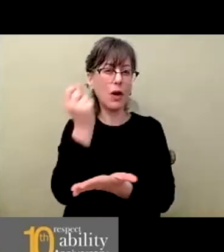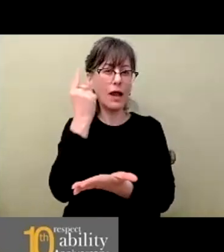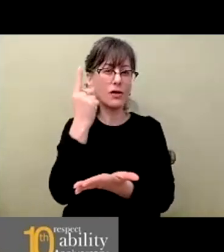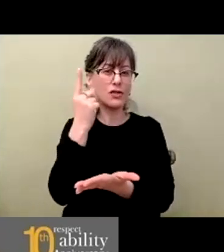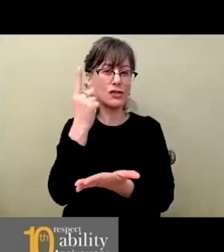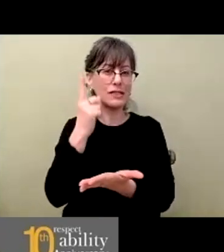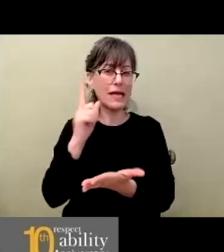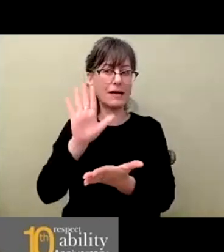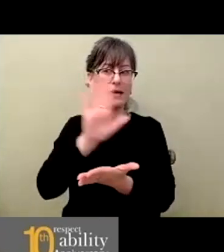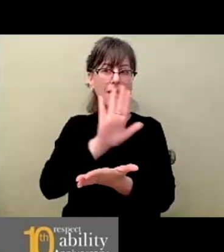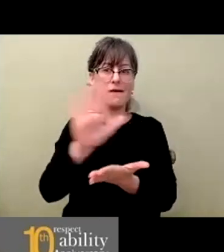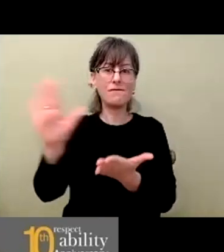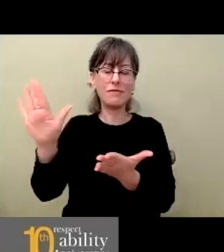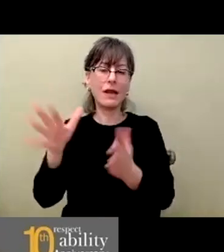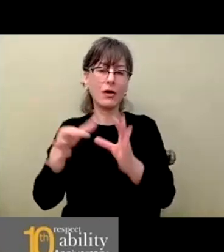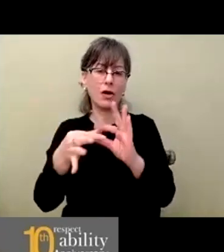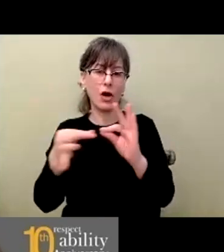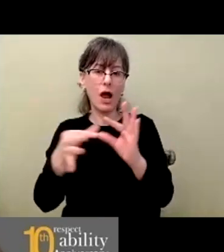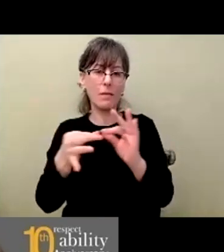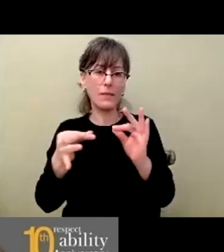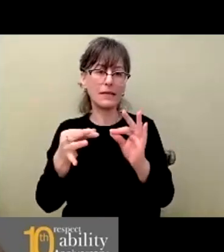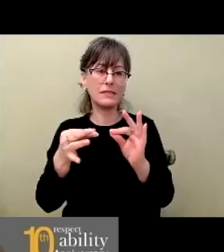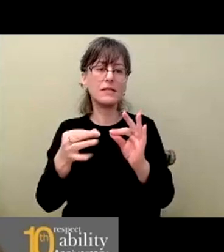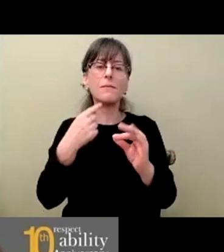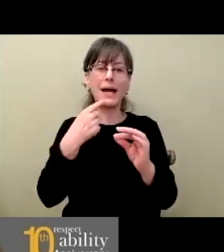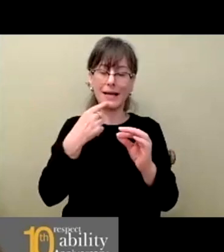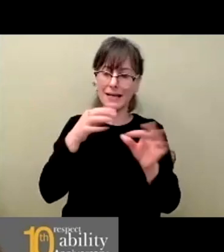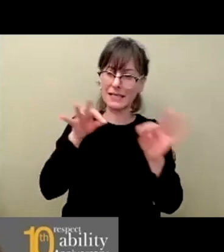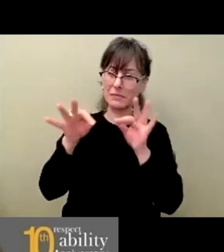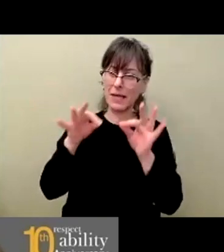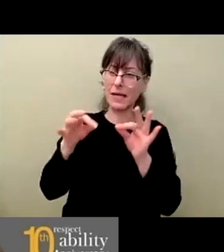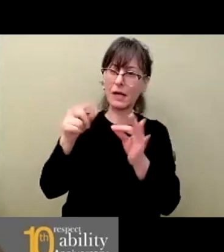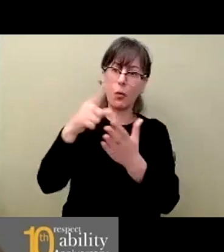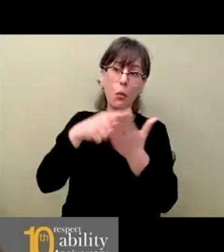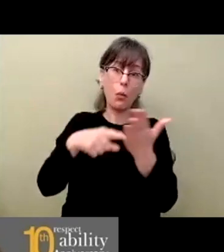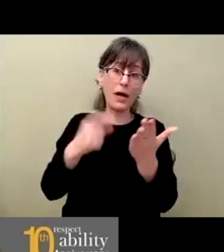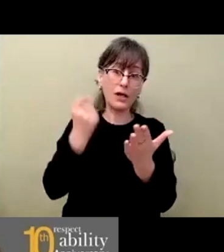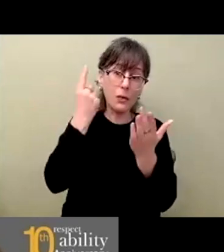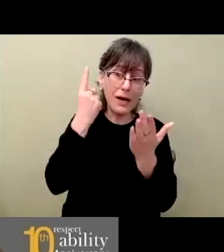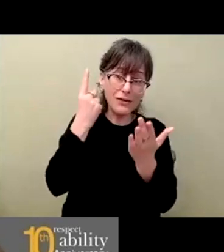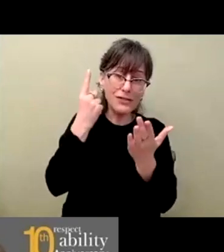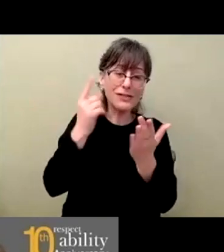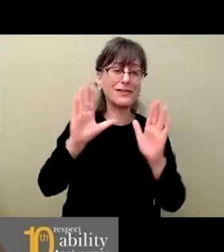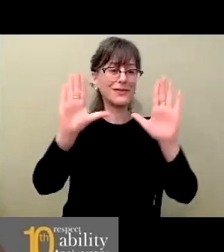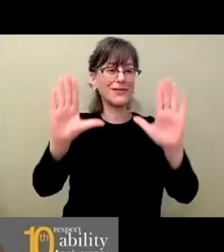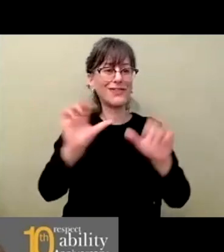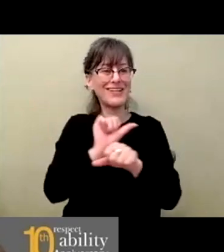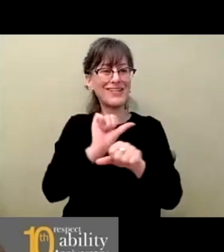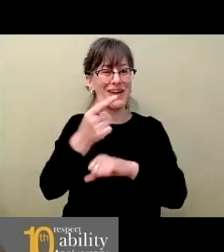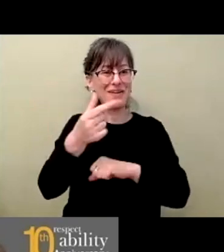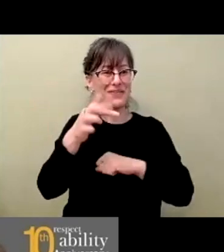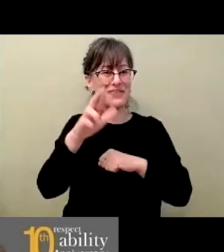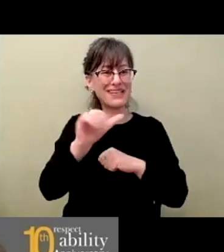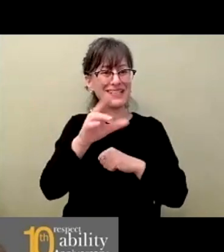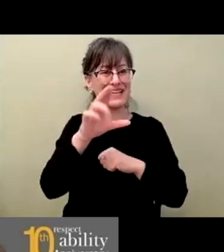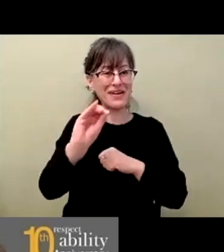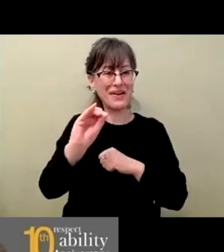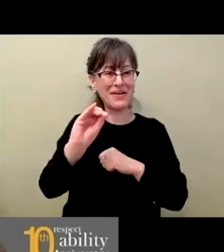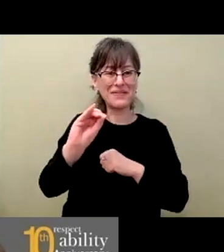what the other person has said by parroting it back to them. Very well done, Graciano. You know, I do what I can.